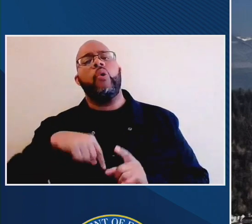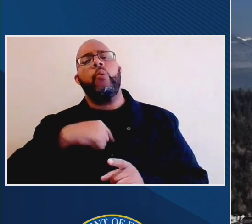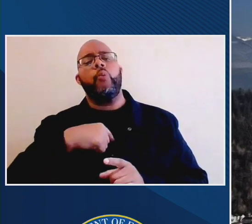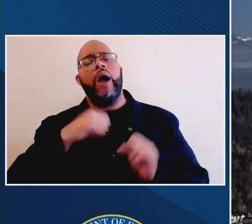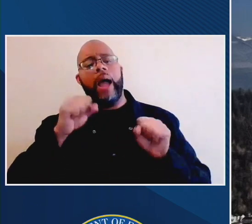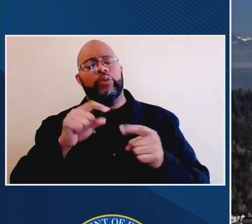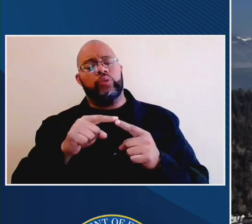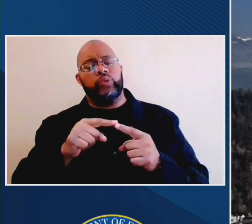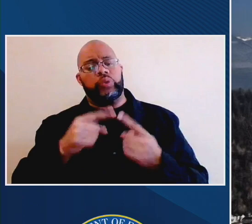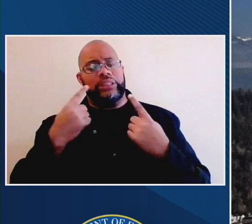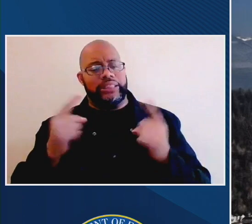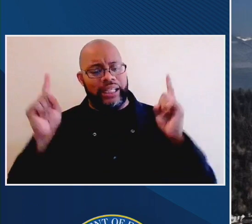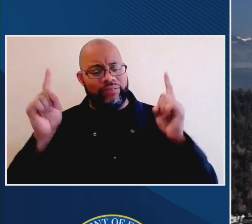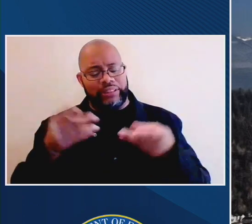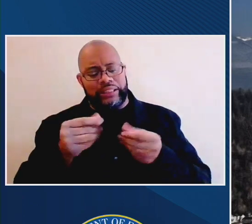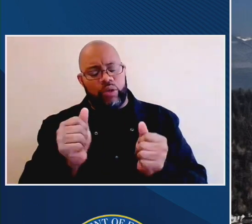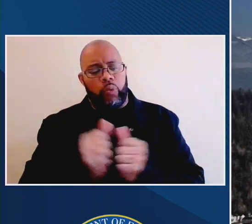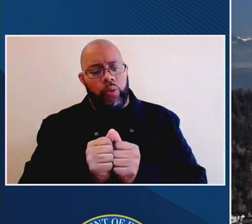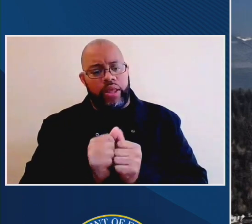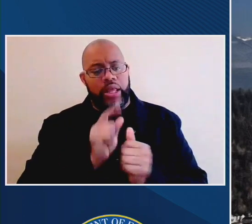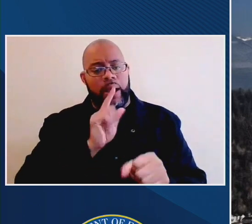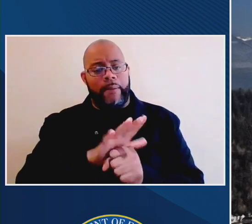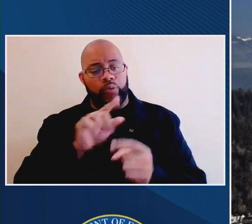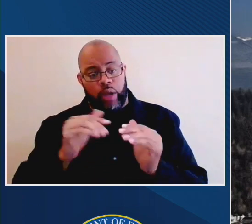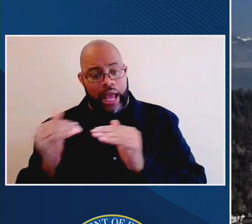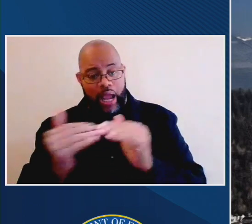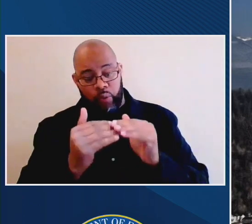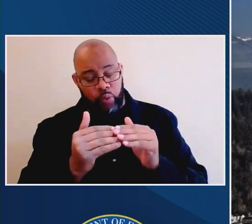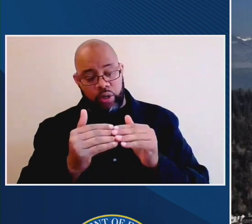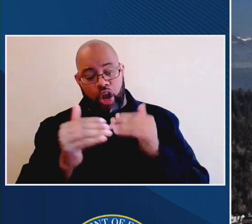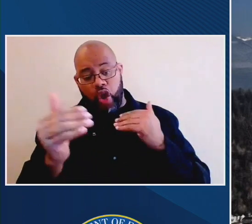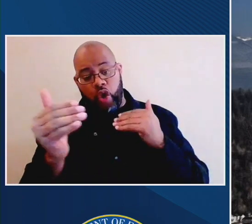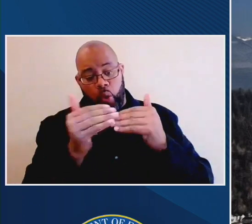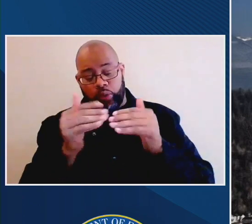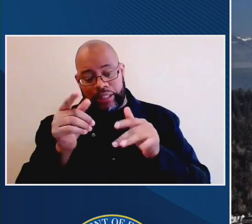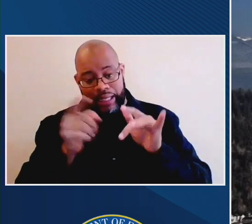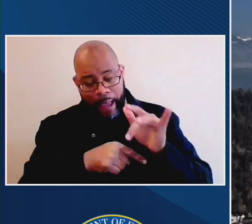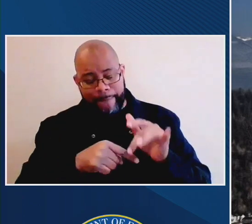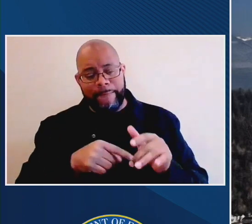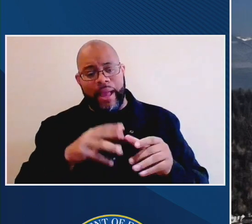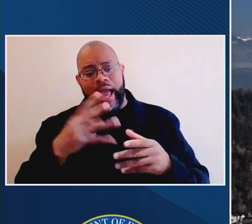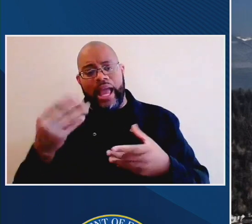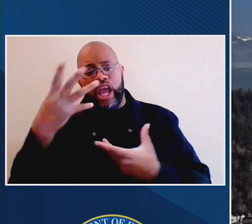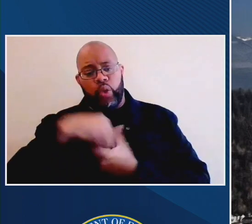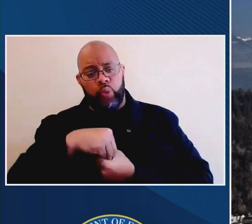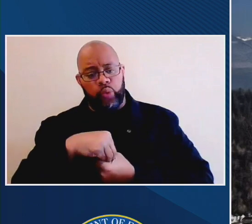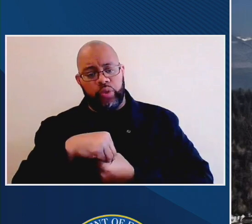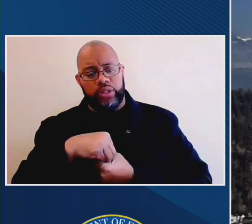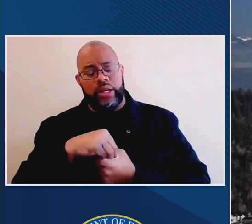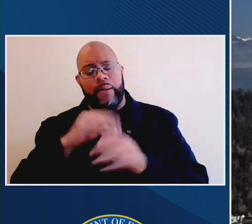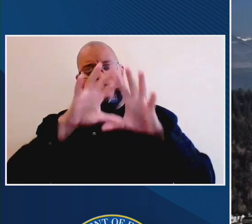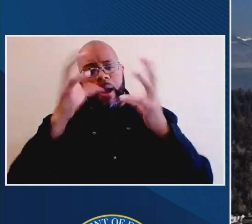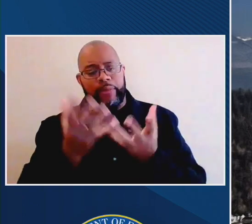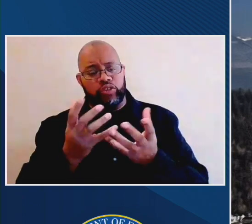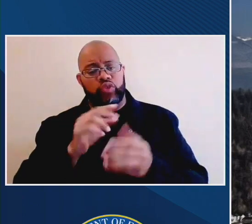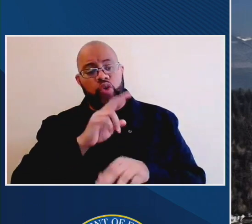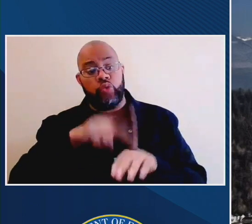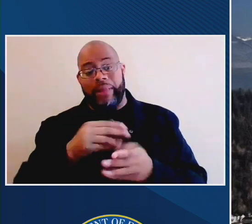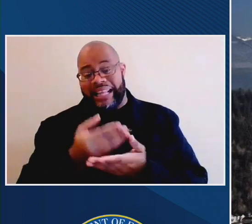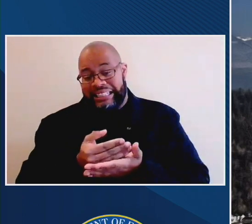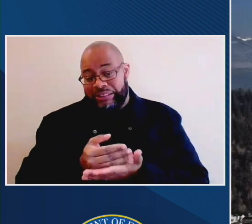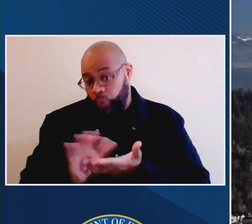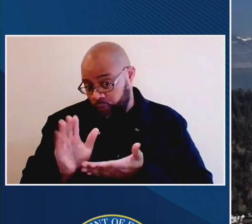around the country. We run the state Gear Up program and have done so for I think decades now, and